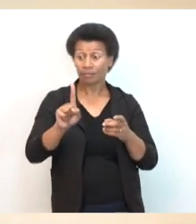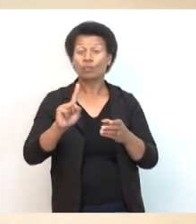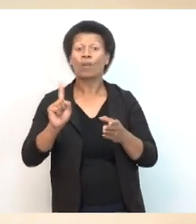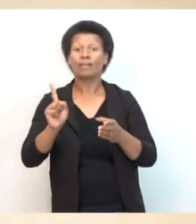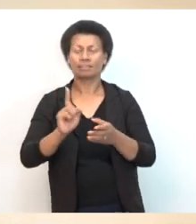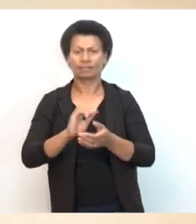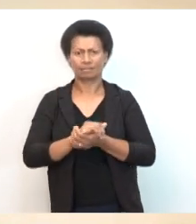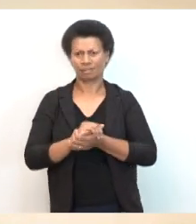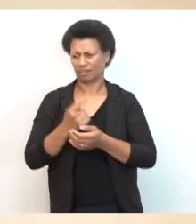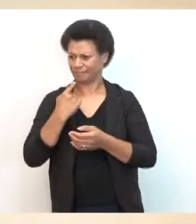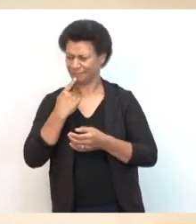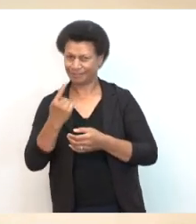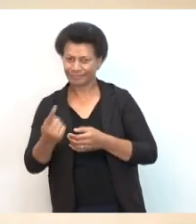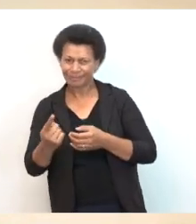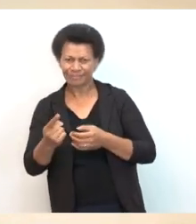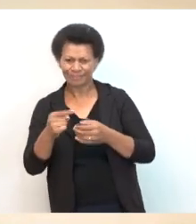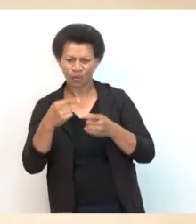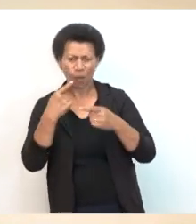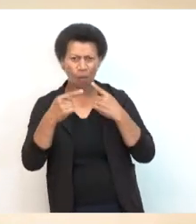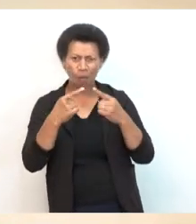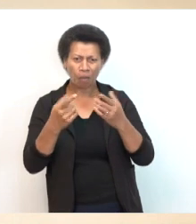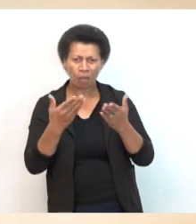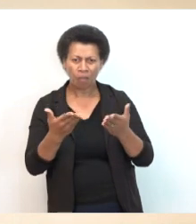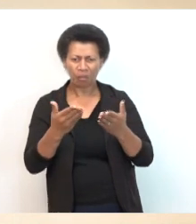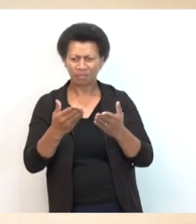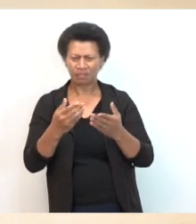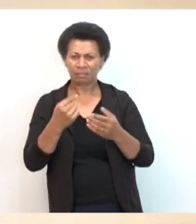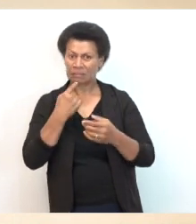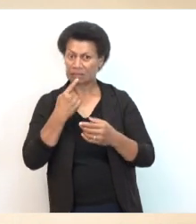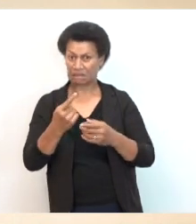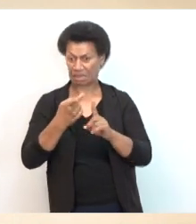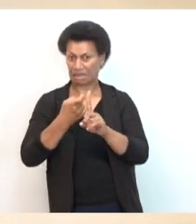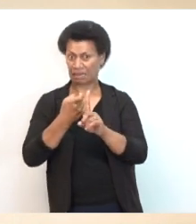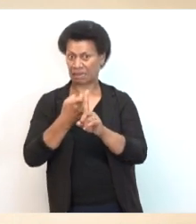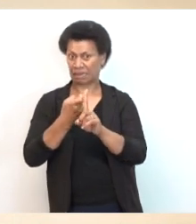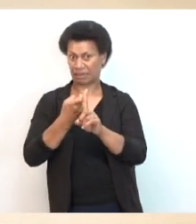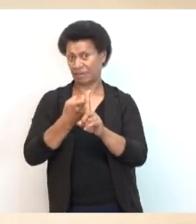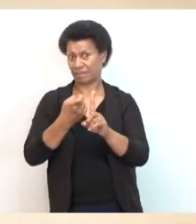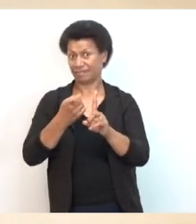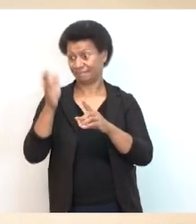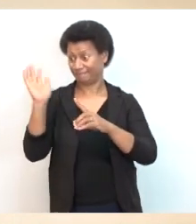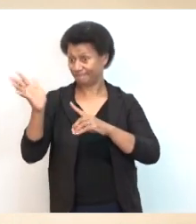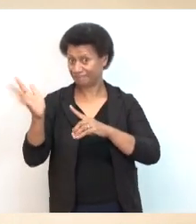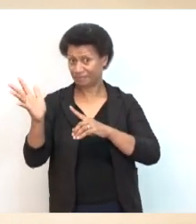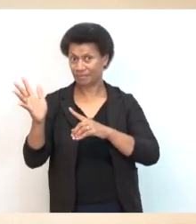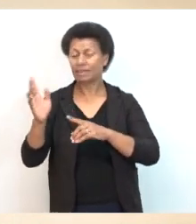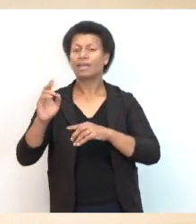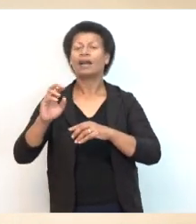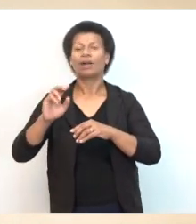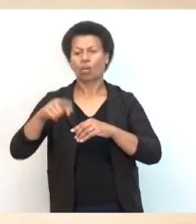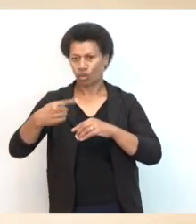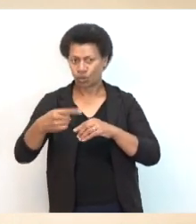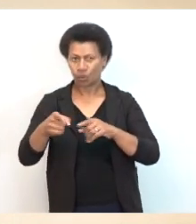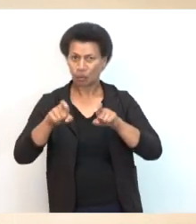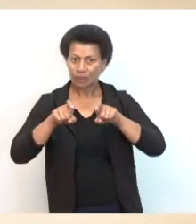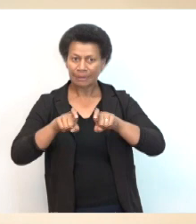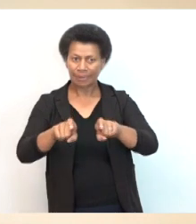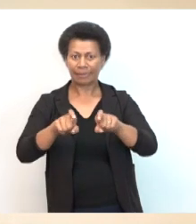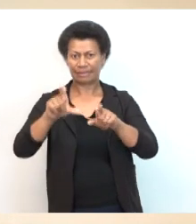Minister and current leader of the opposition made a gaffe in saying Mr. Kayum would remain on the COC and